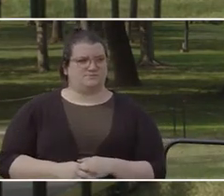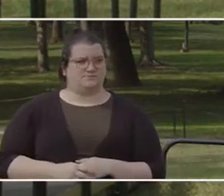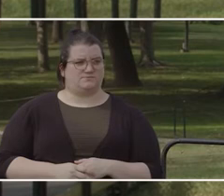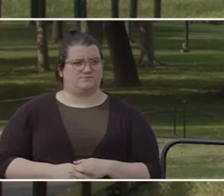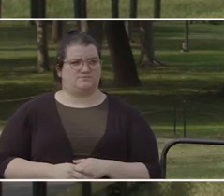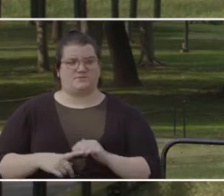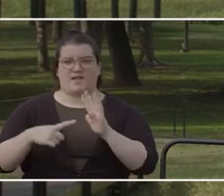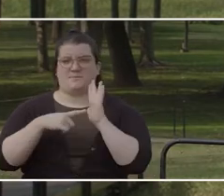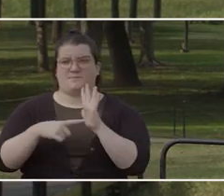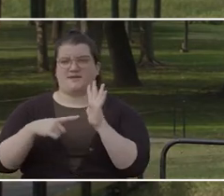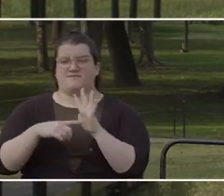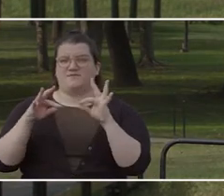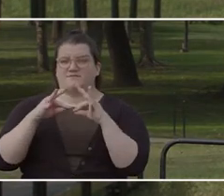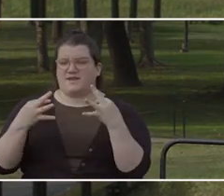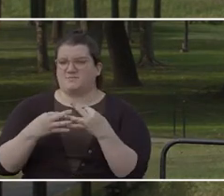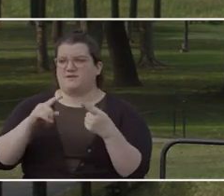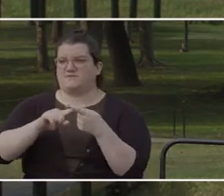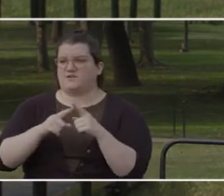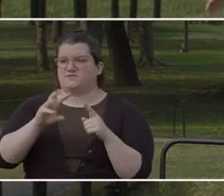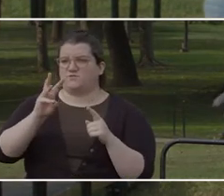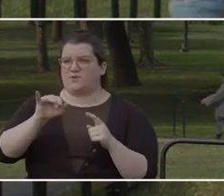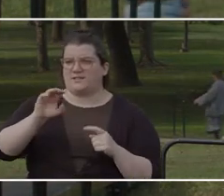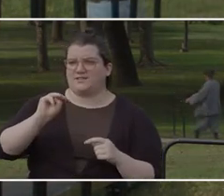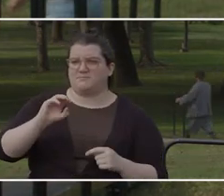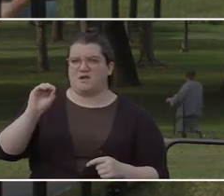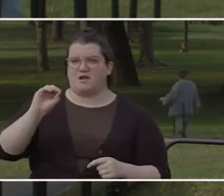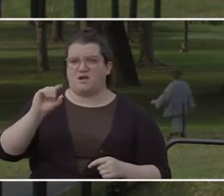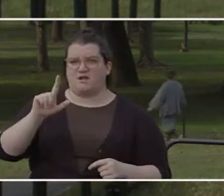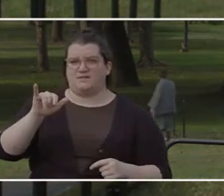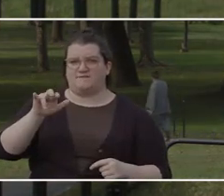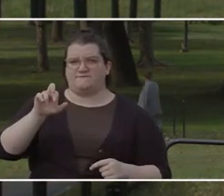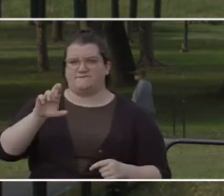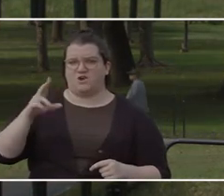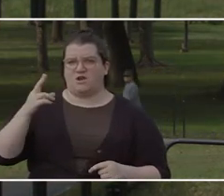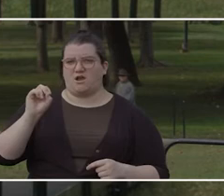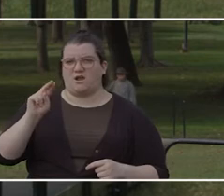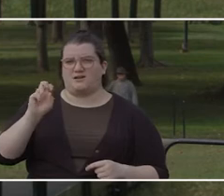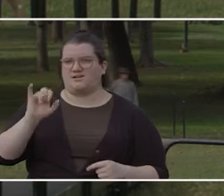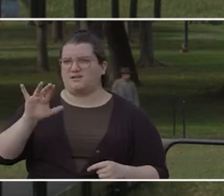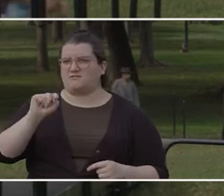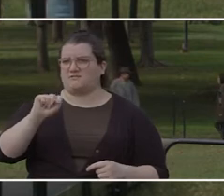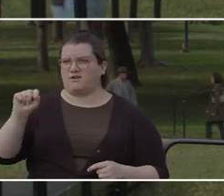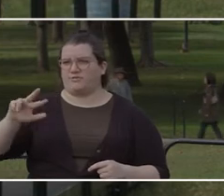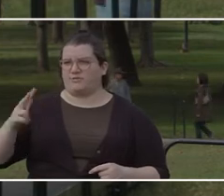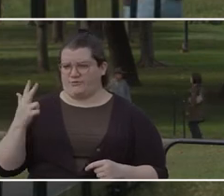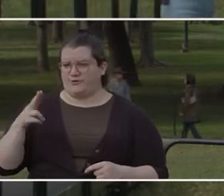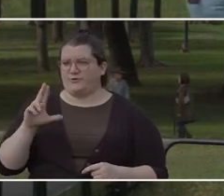On behalf of the family and friends of William Oliver Honeycutt III, U.S.